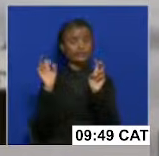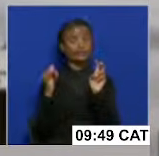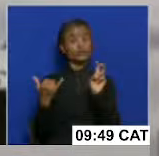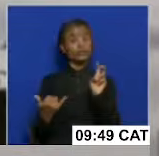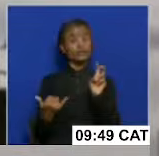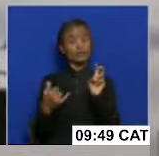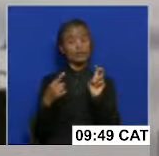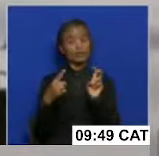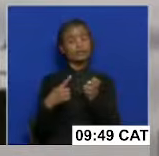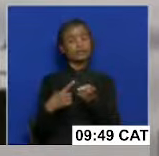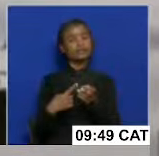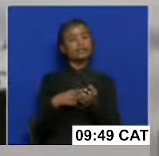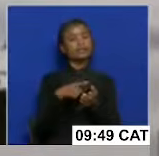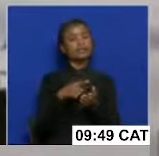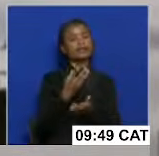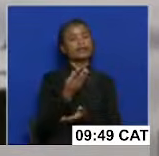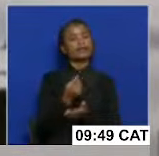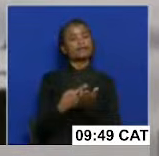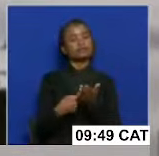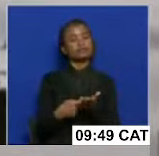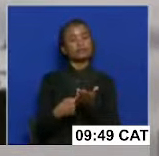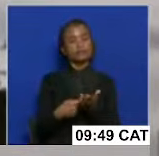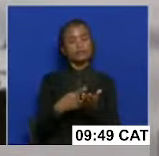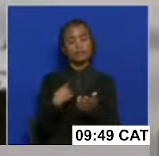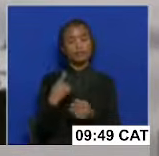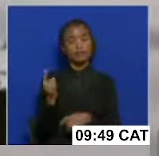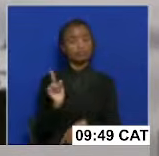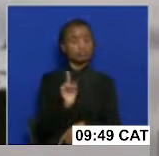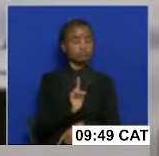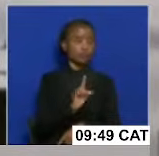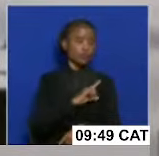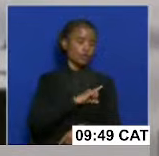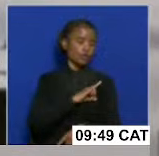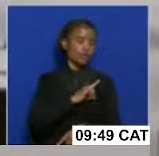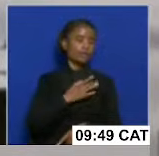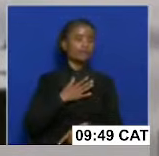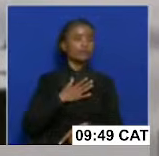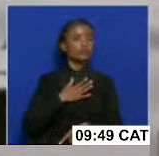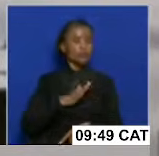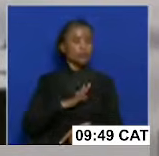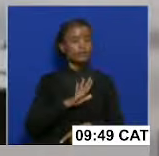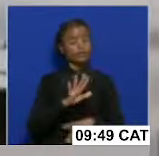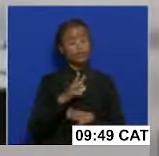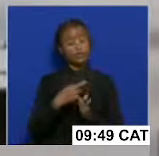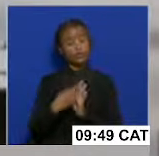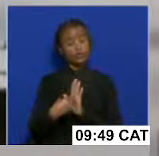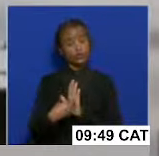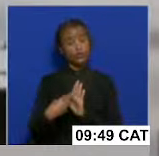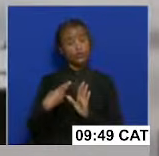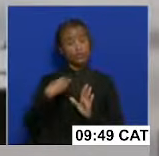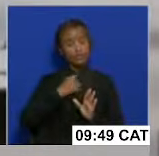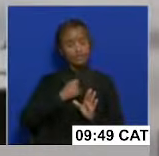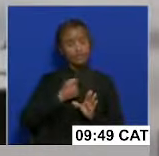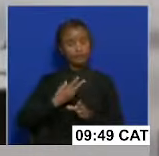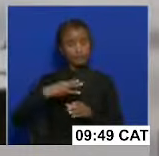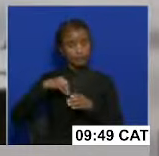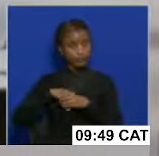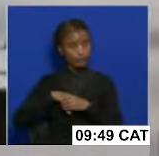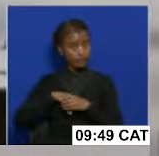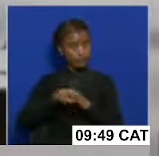I have come forward because I want to acknowledge my role in what happened, and I want to give the